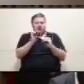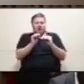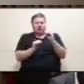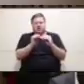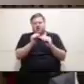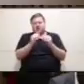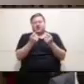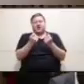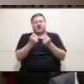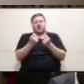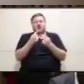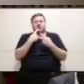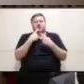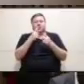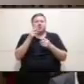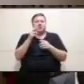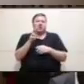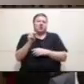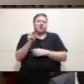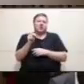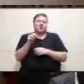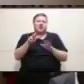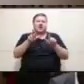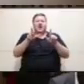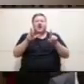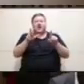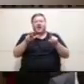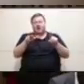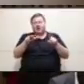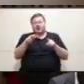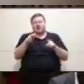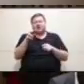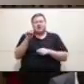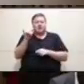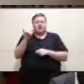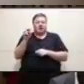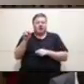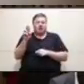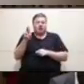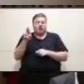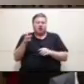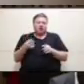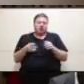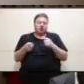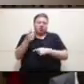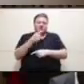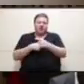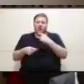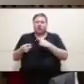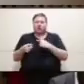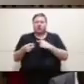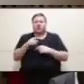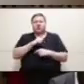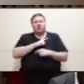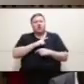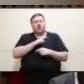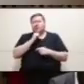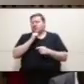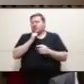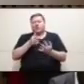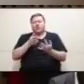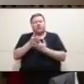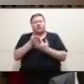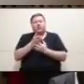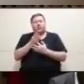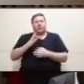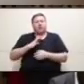in November, that 80 million was reversed because, as honorable members have said, it did not go through council. So